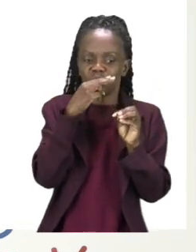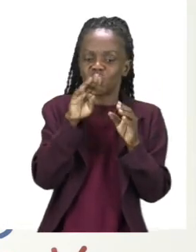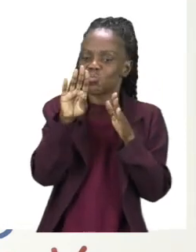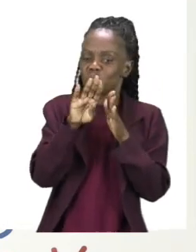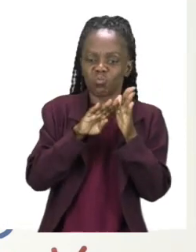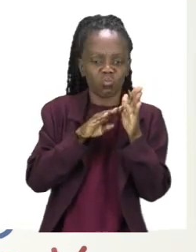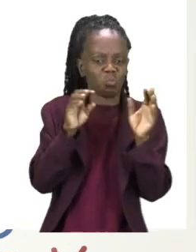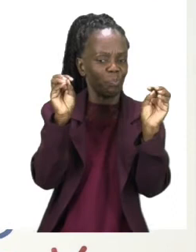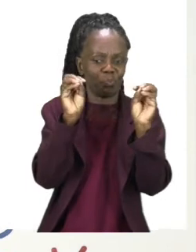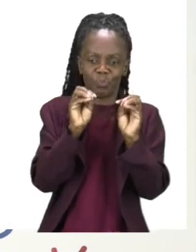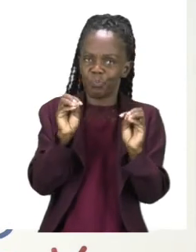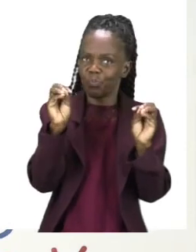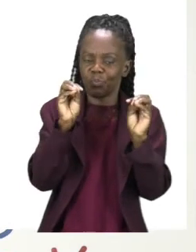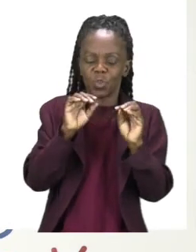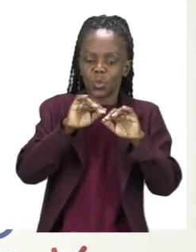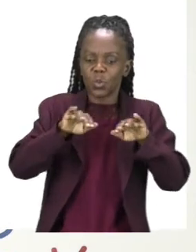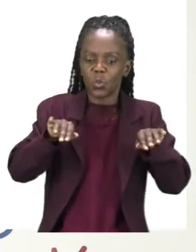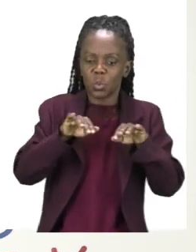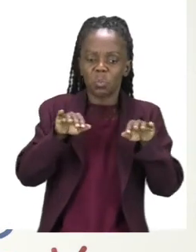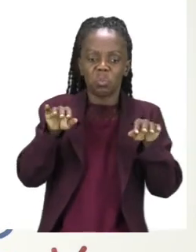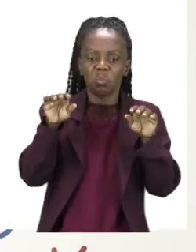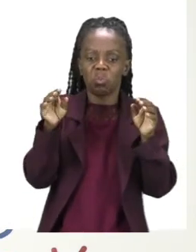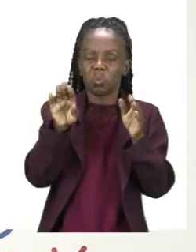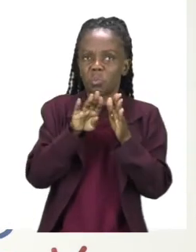came swimming back.